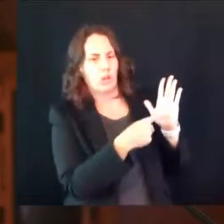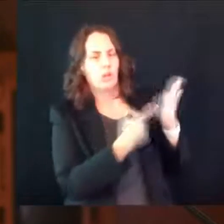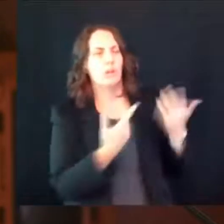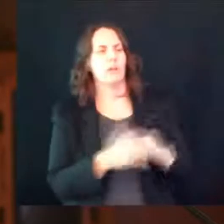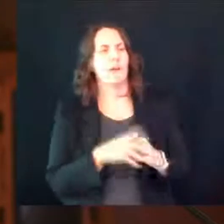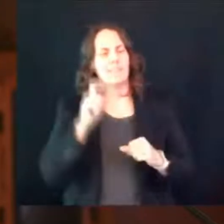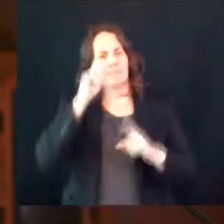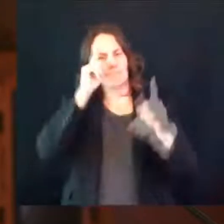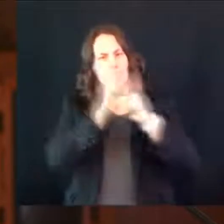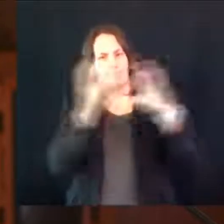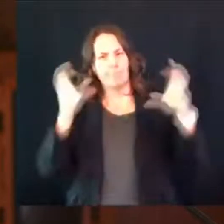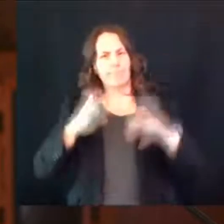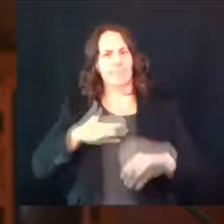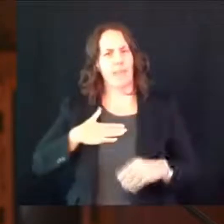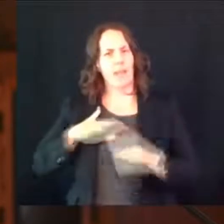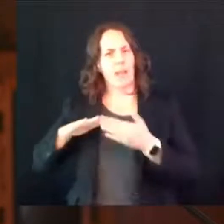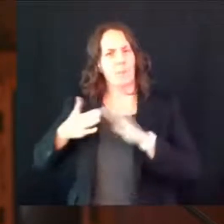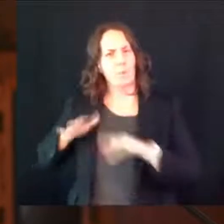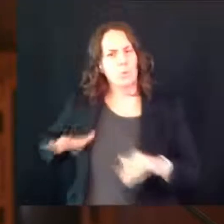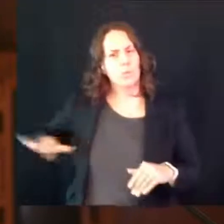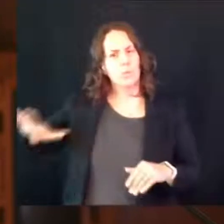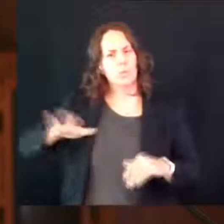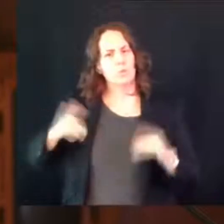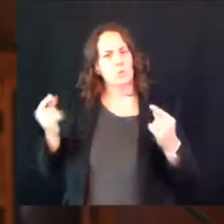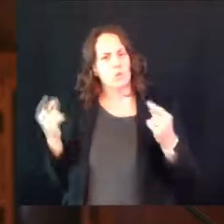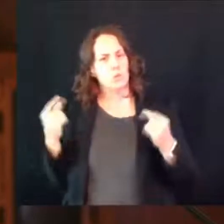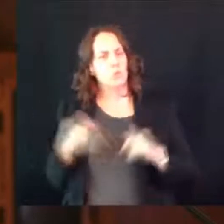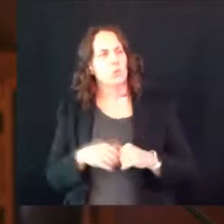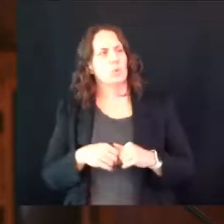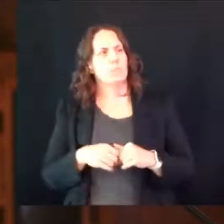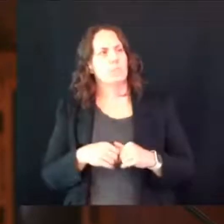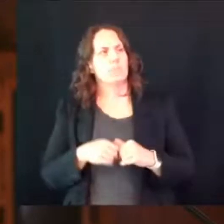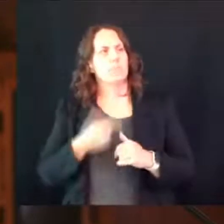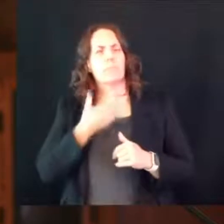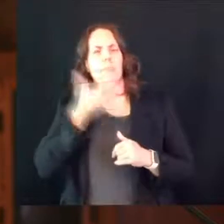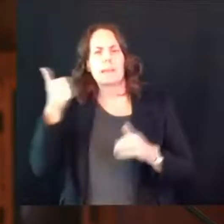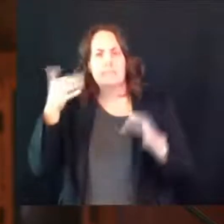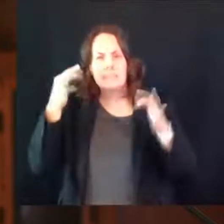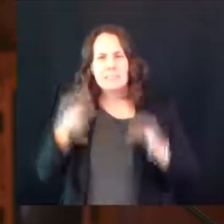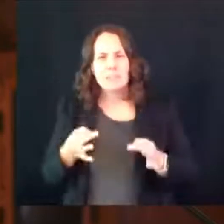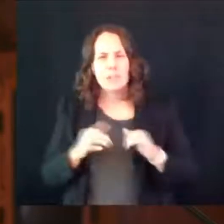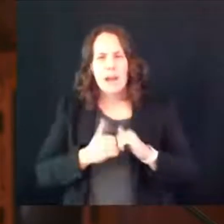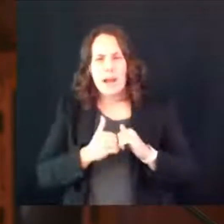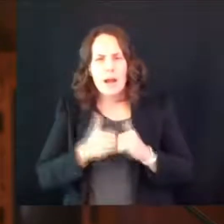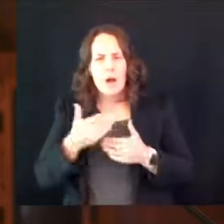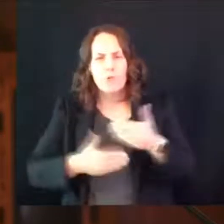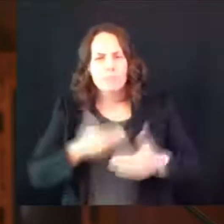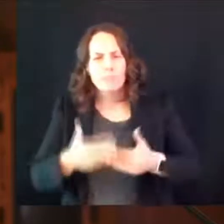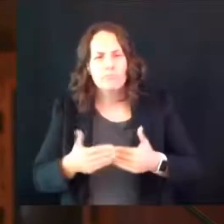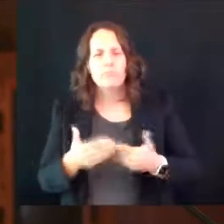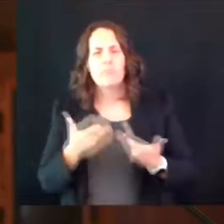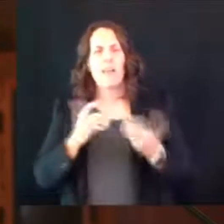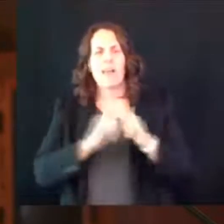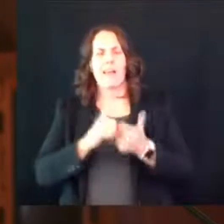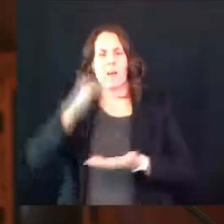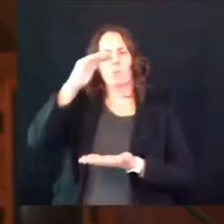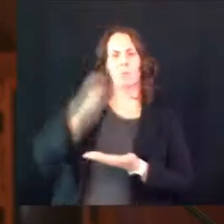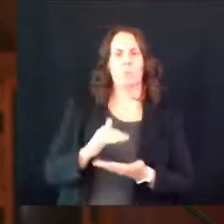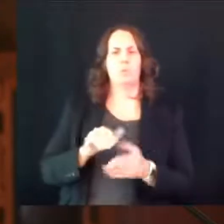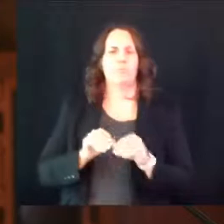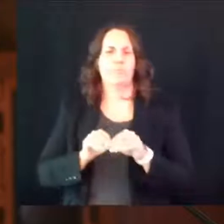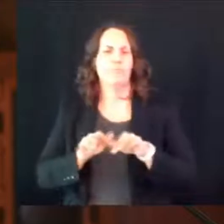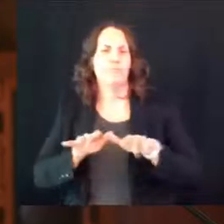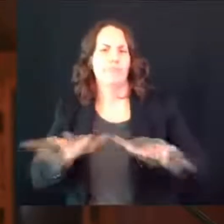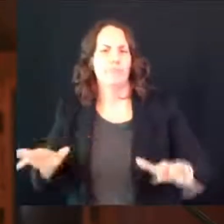the kind of mitigation strategies you could employ if you wanted to. That is available on